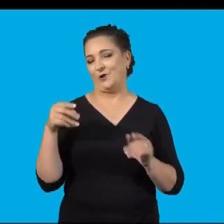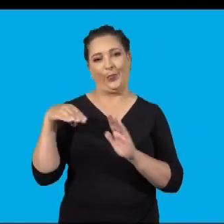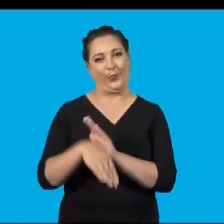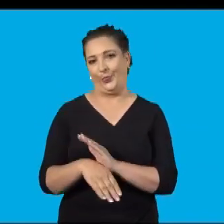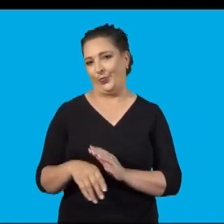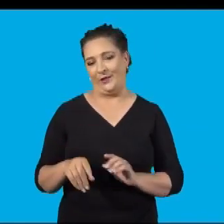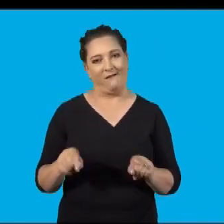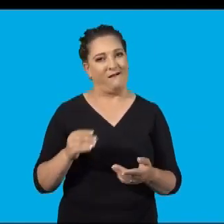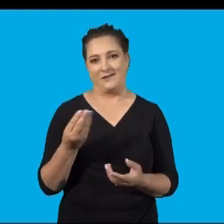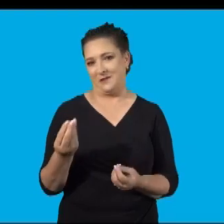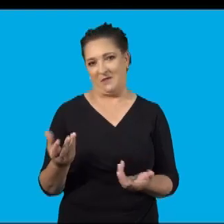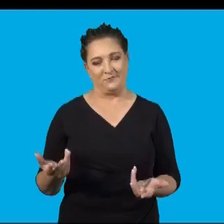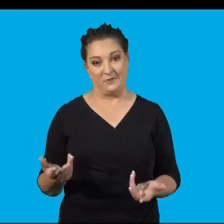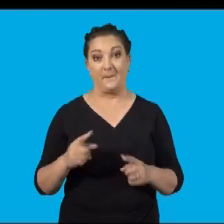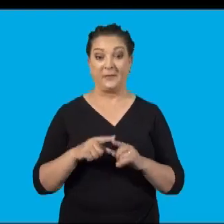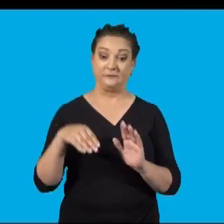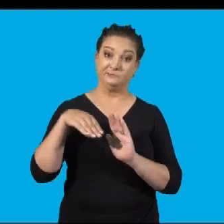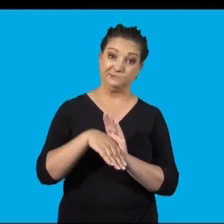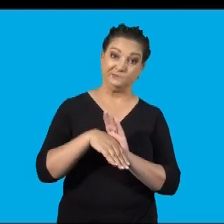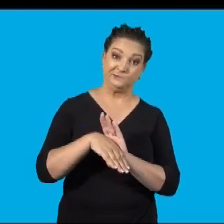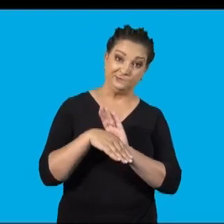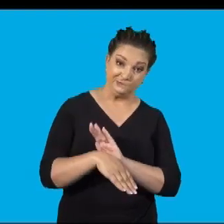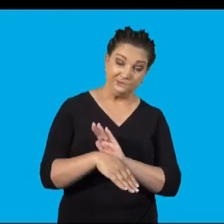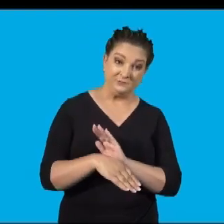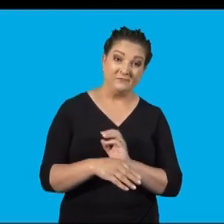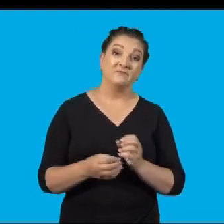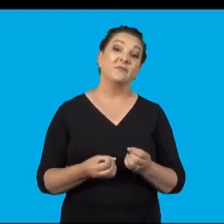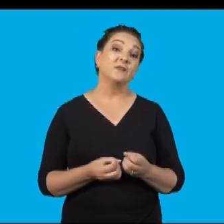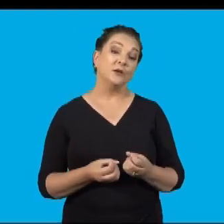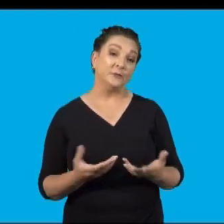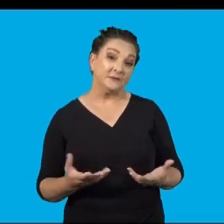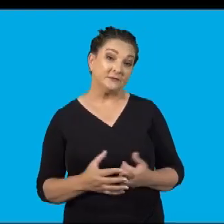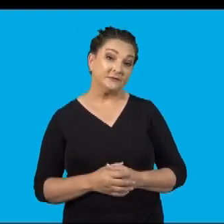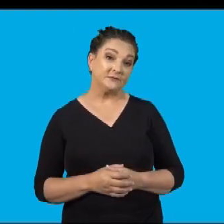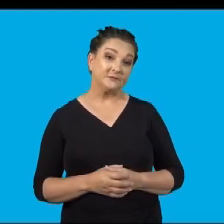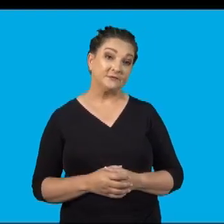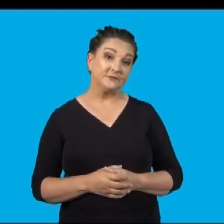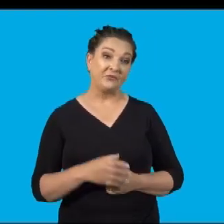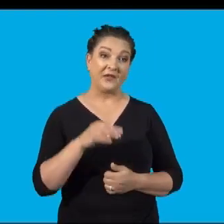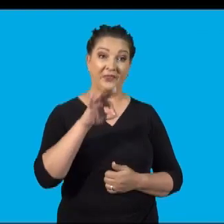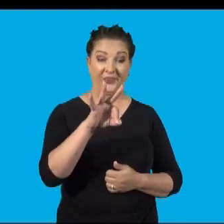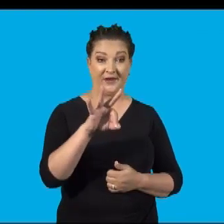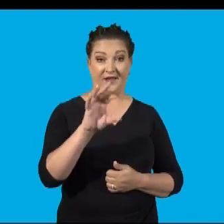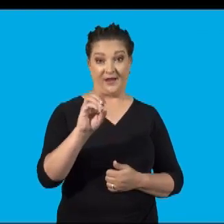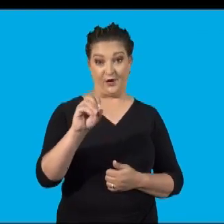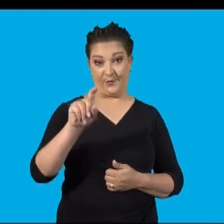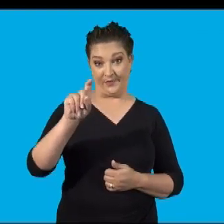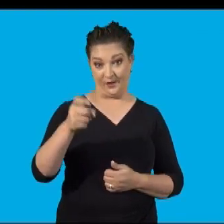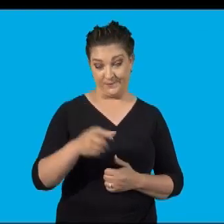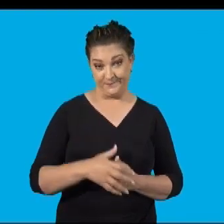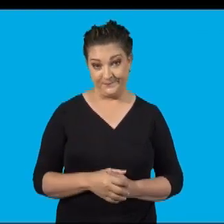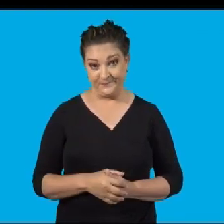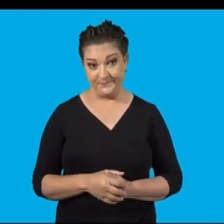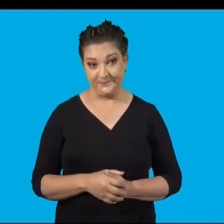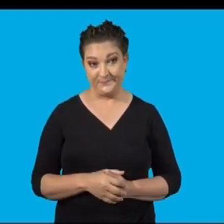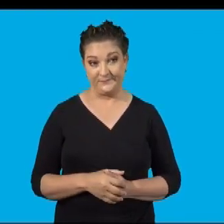75,000. But the depreciation would then be, he would simply say, the